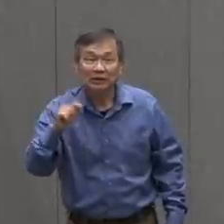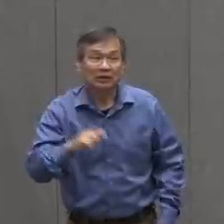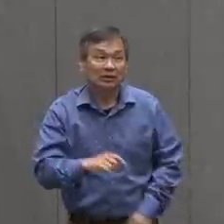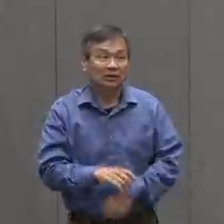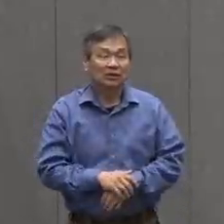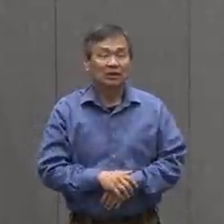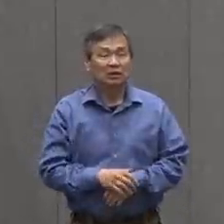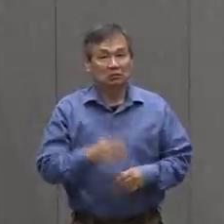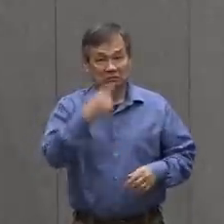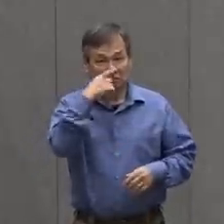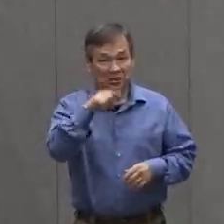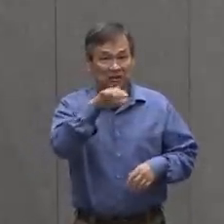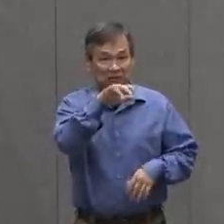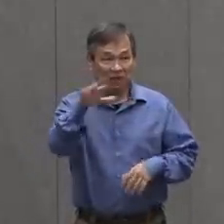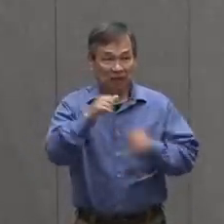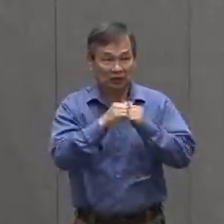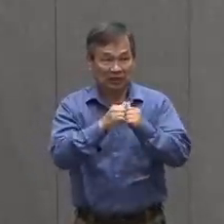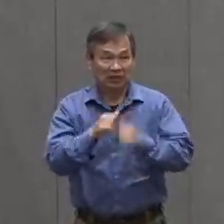Let's spell it together.